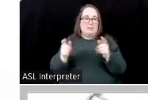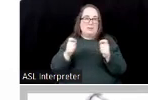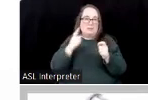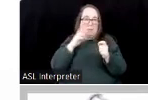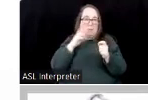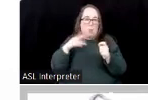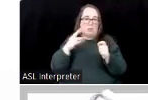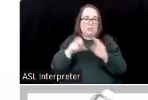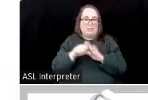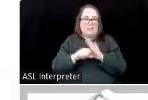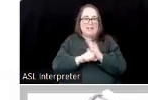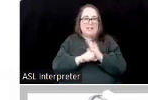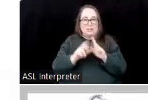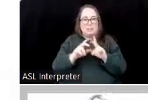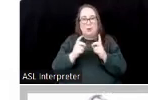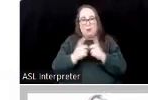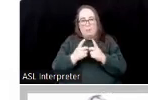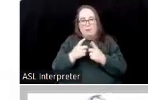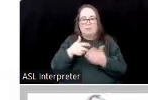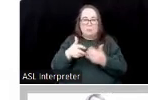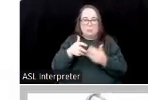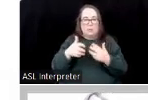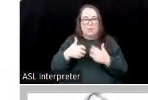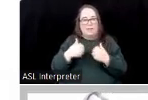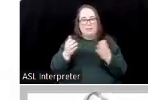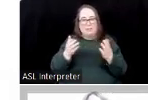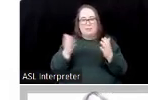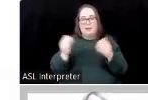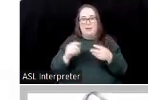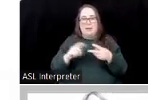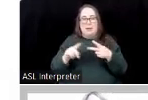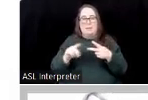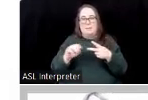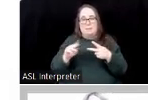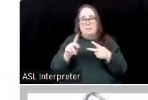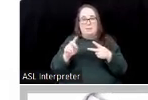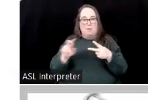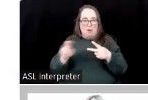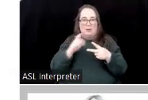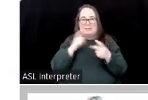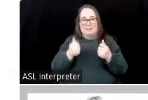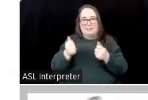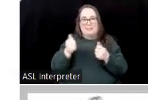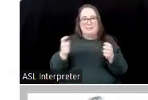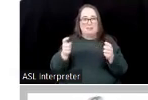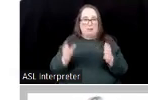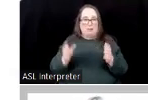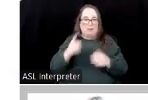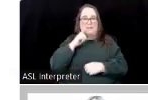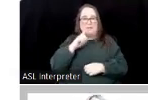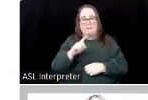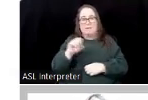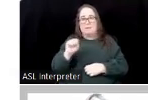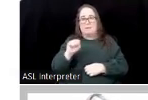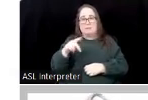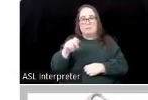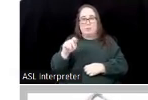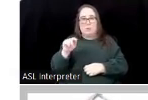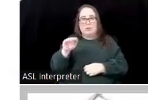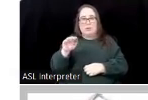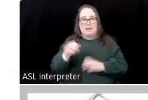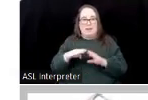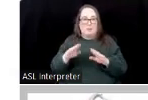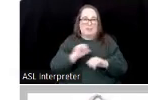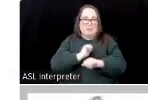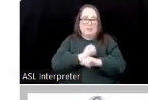Washington State Department of Social and Health Services, and Ms. Pam Parr is the executive director of the Spokane Housing